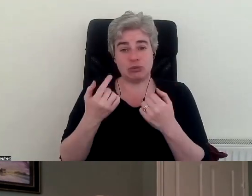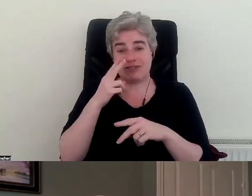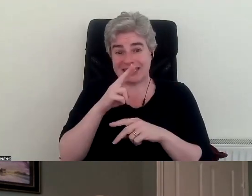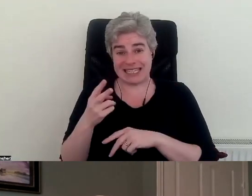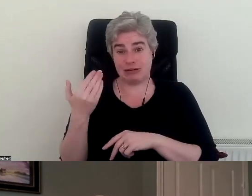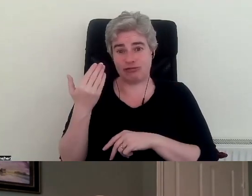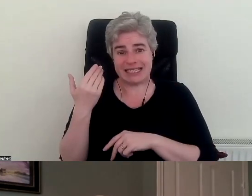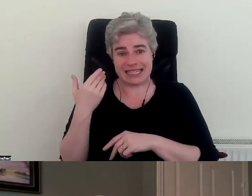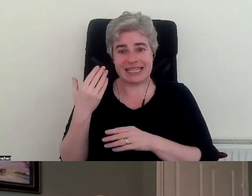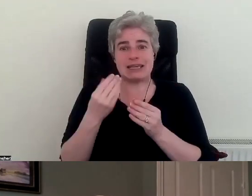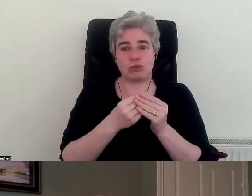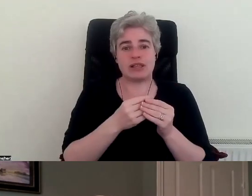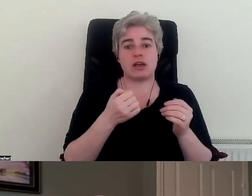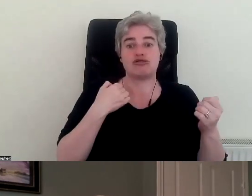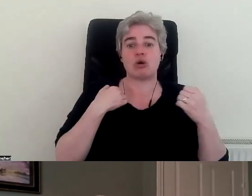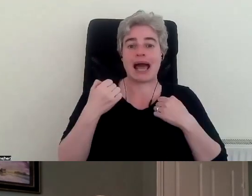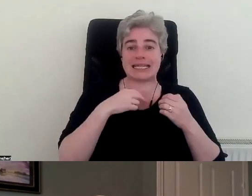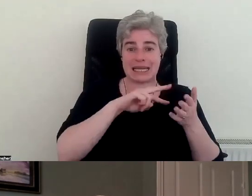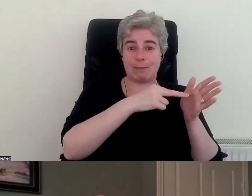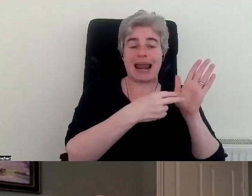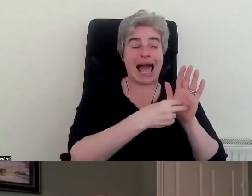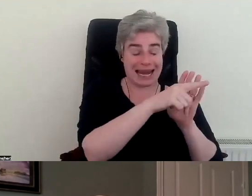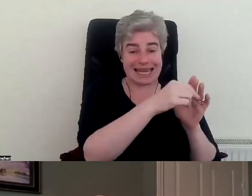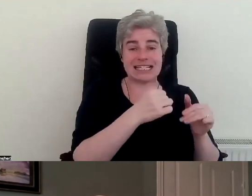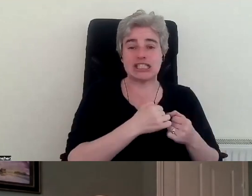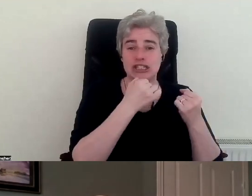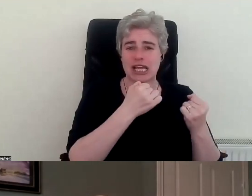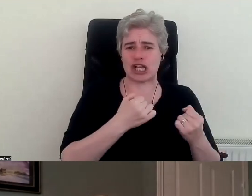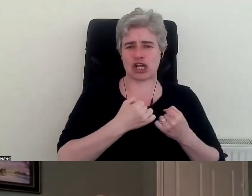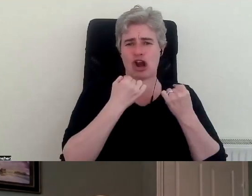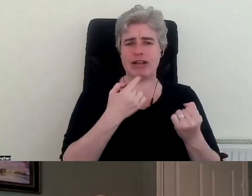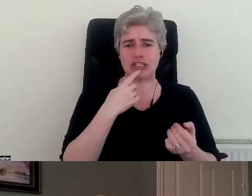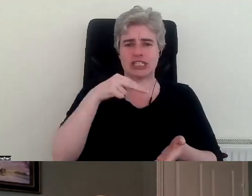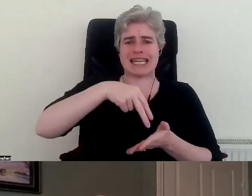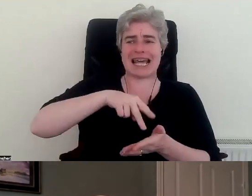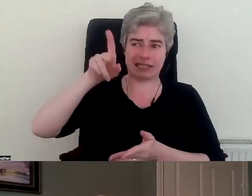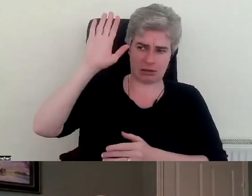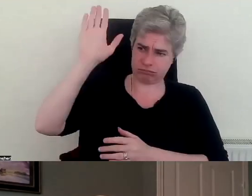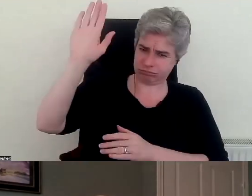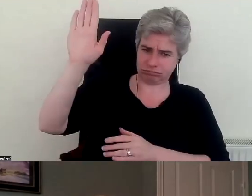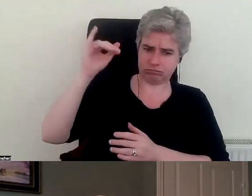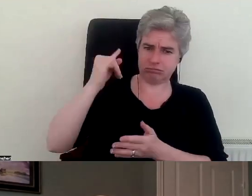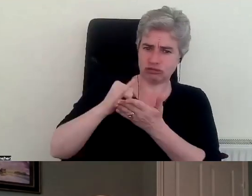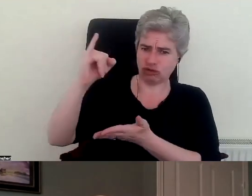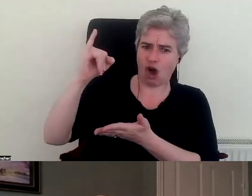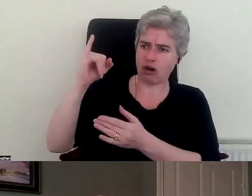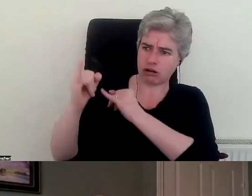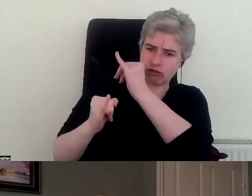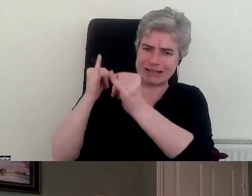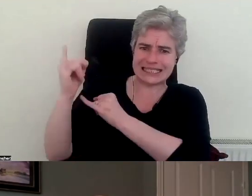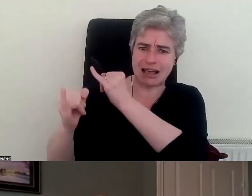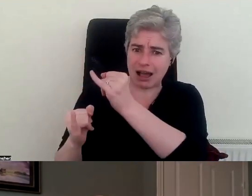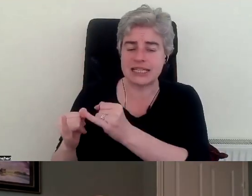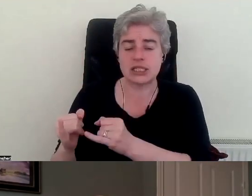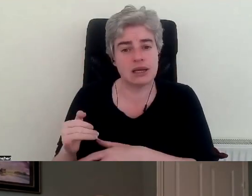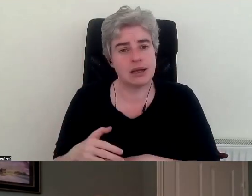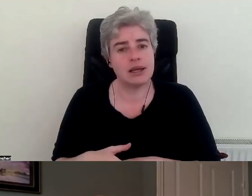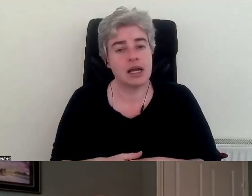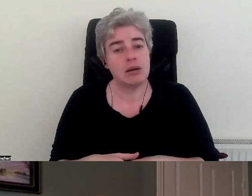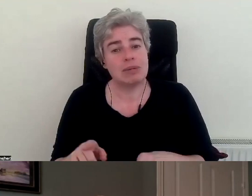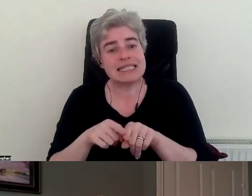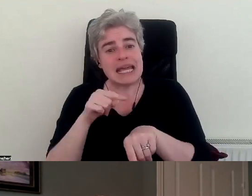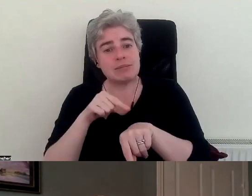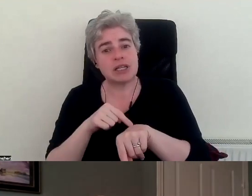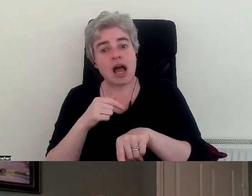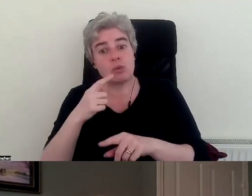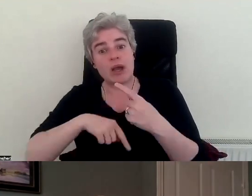recently with regards to the Rwanda plan. It takes courage to stand up and critique. But at the same time, we were also